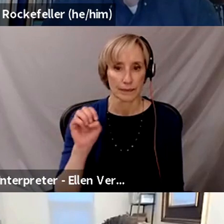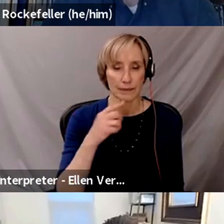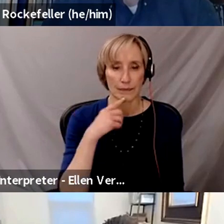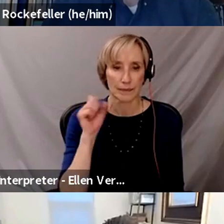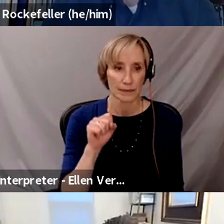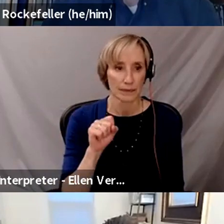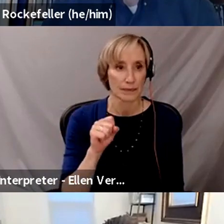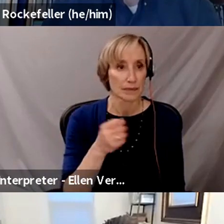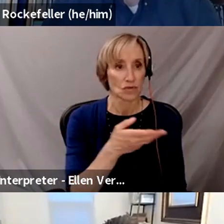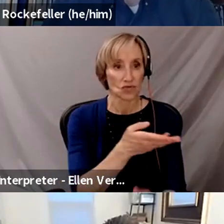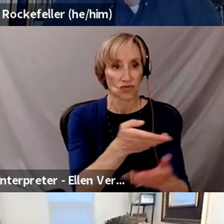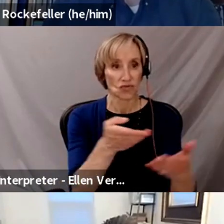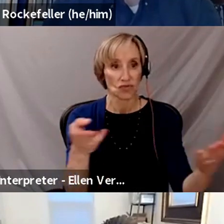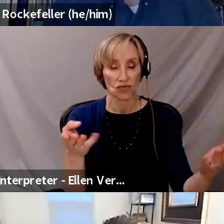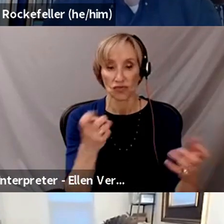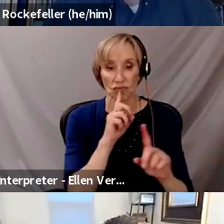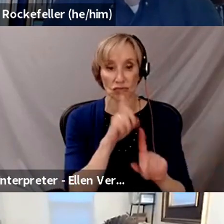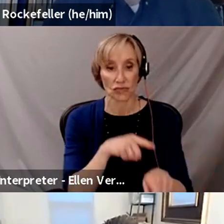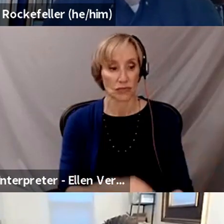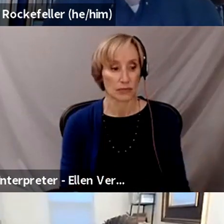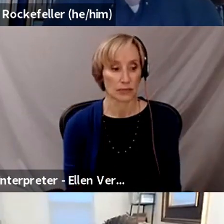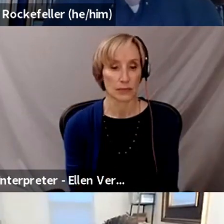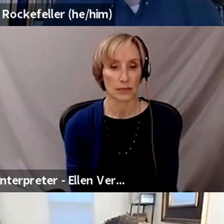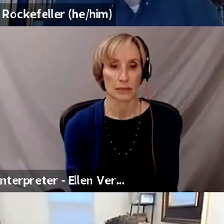Thomas, Ashley, Lorelei.